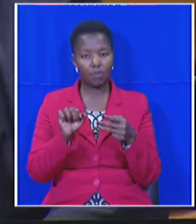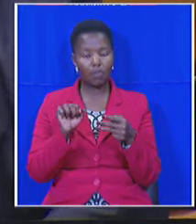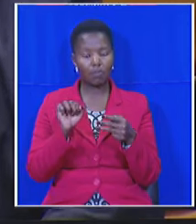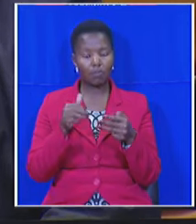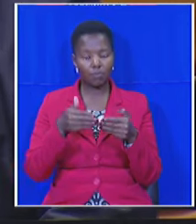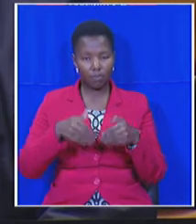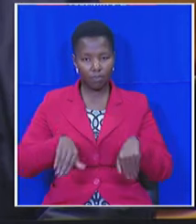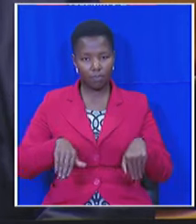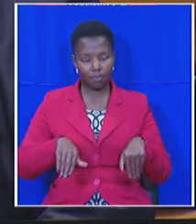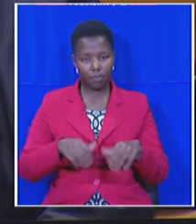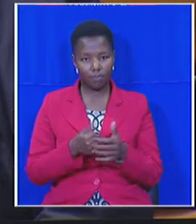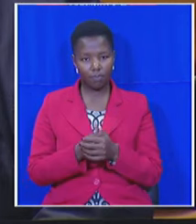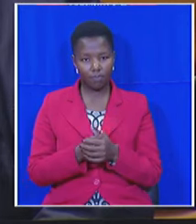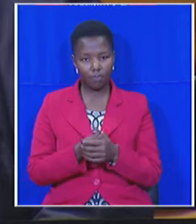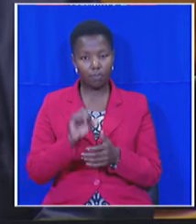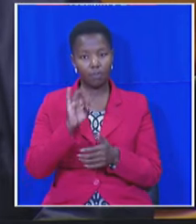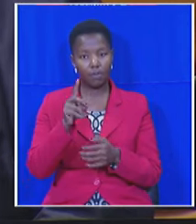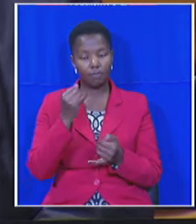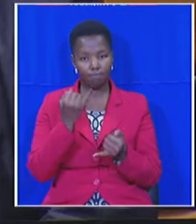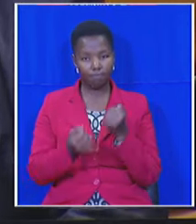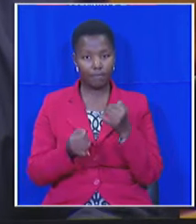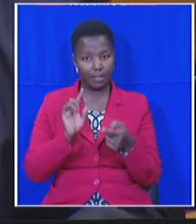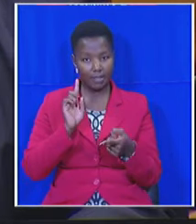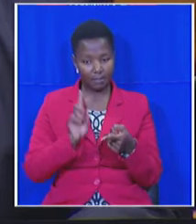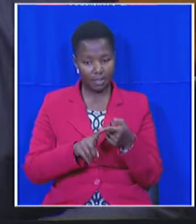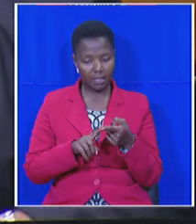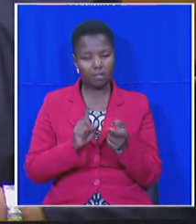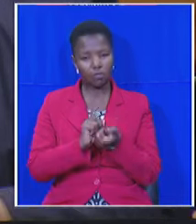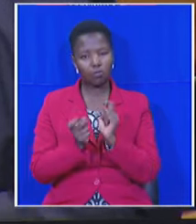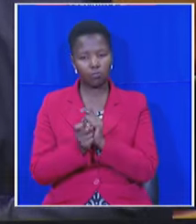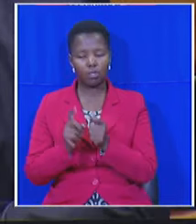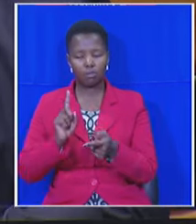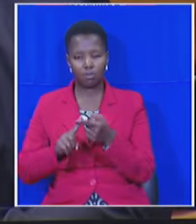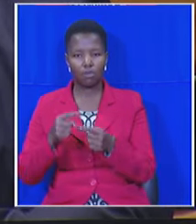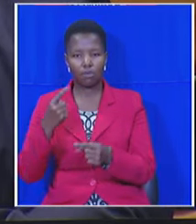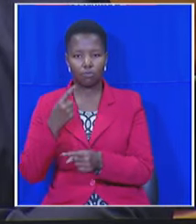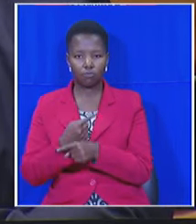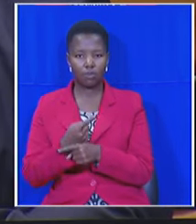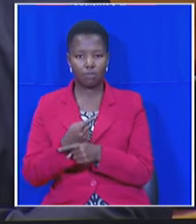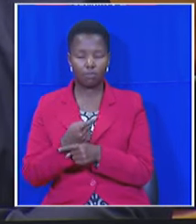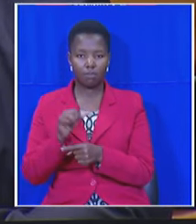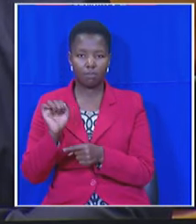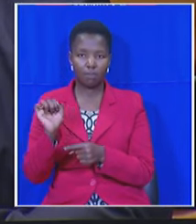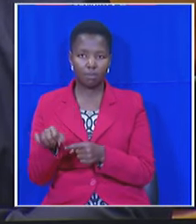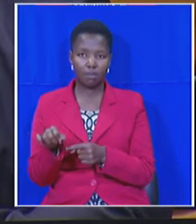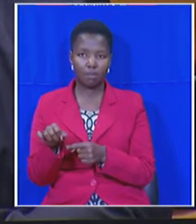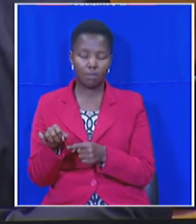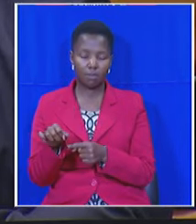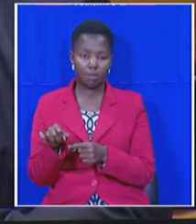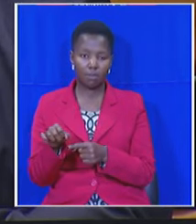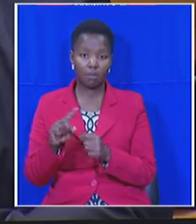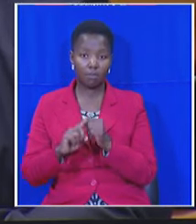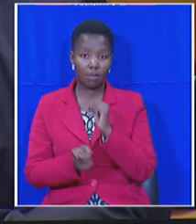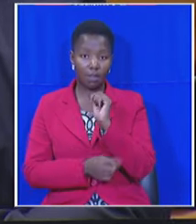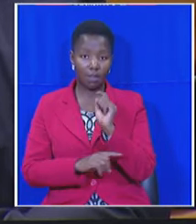or abstain signs. If a member inadvertently presses the wrong button, the member may thereafter press the correct button. The